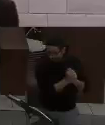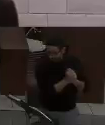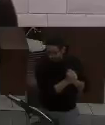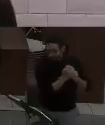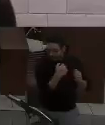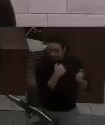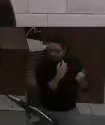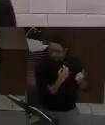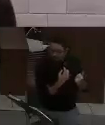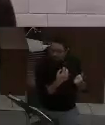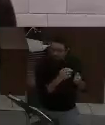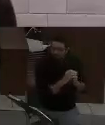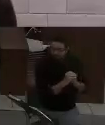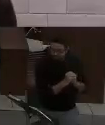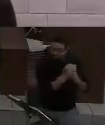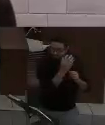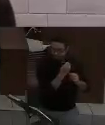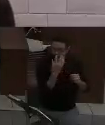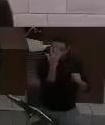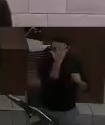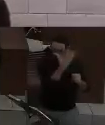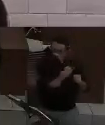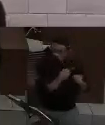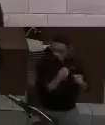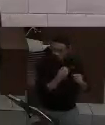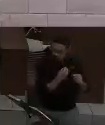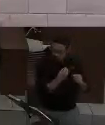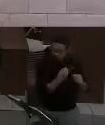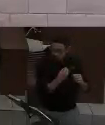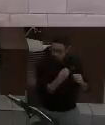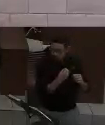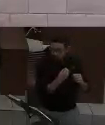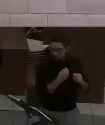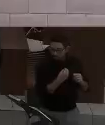love? You are beautiful beyond